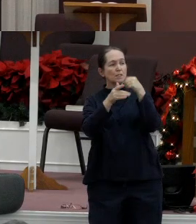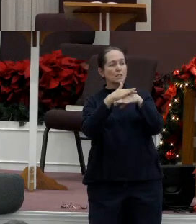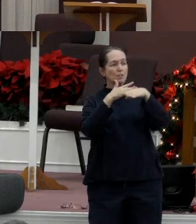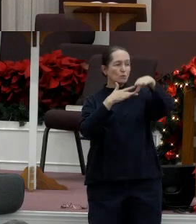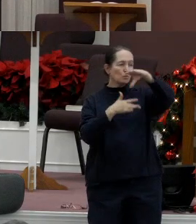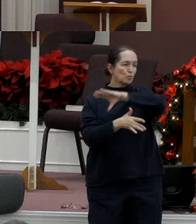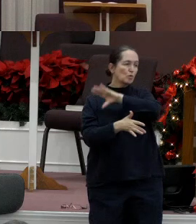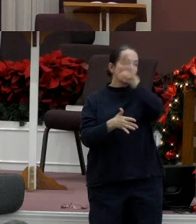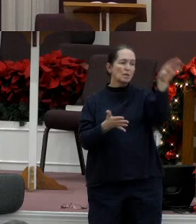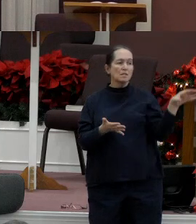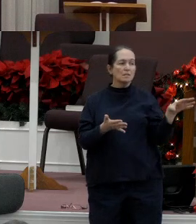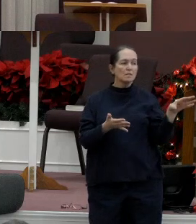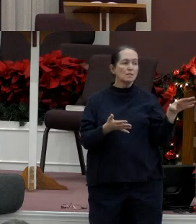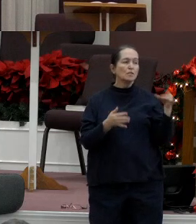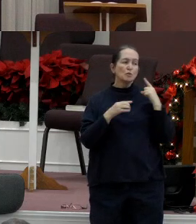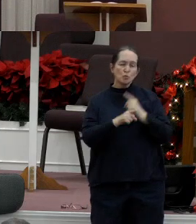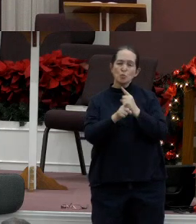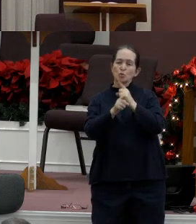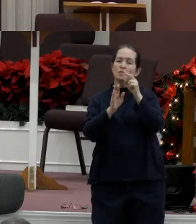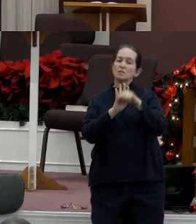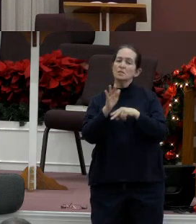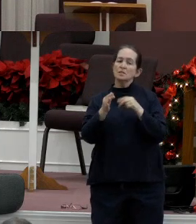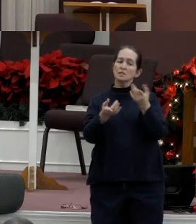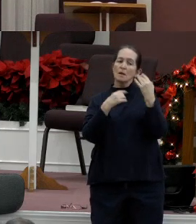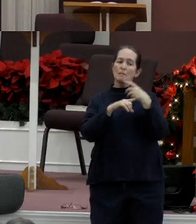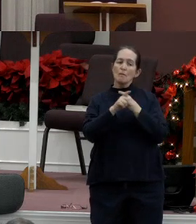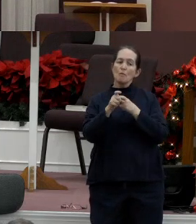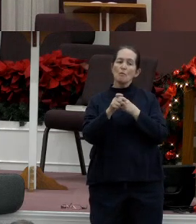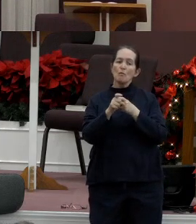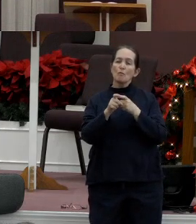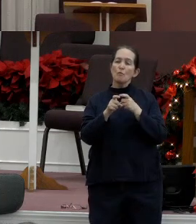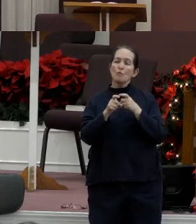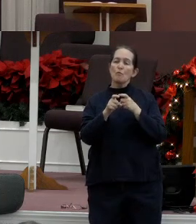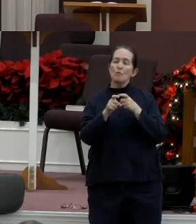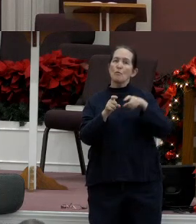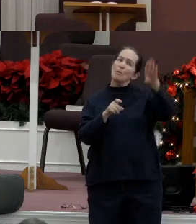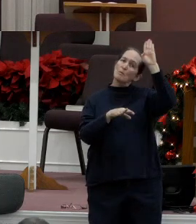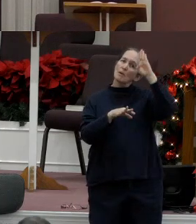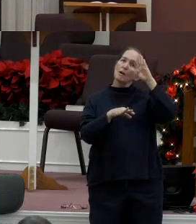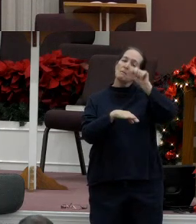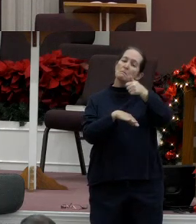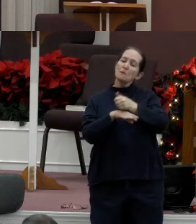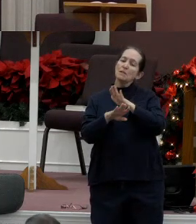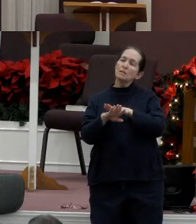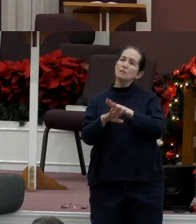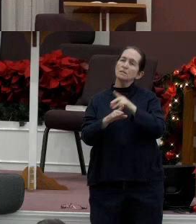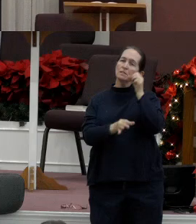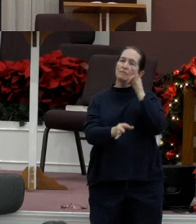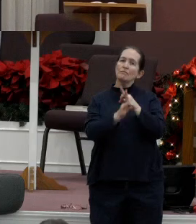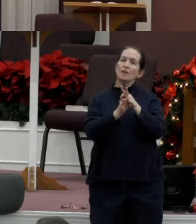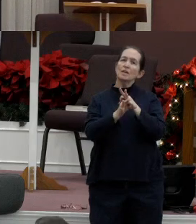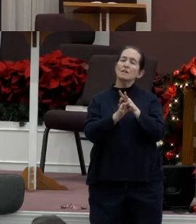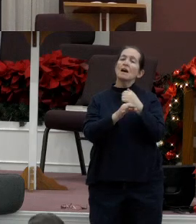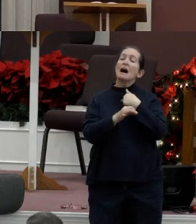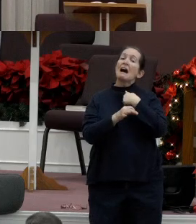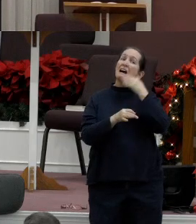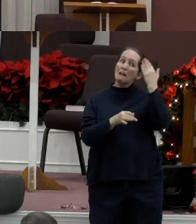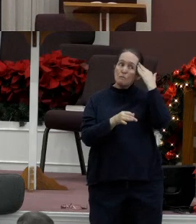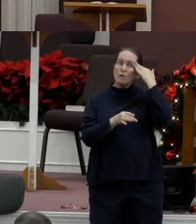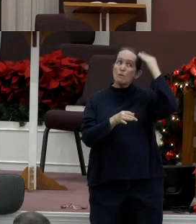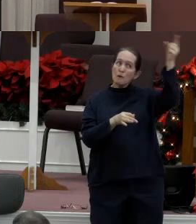Christ, the righteousness which comes from God on the basis of faith, that I may know